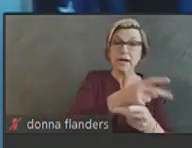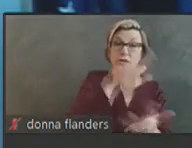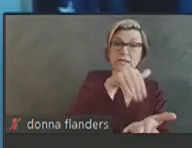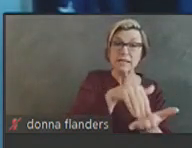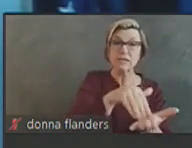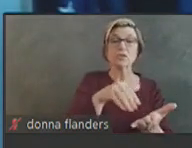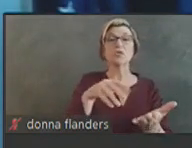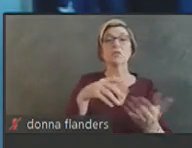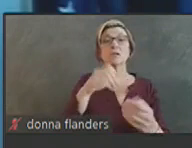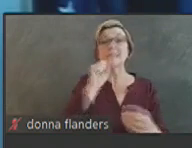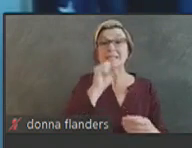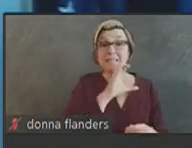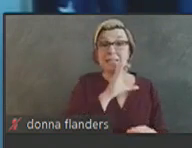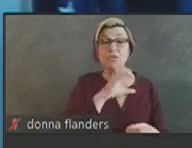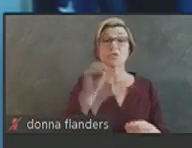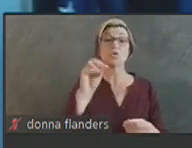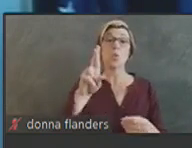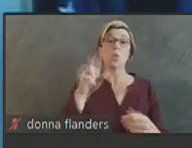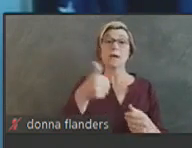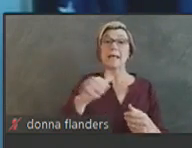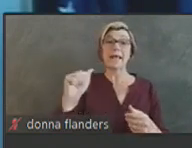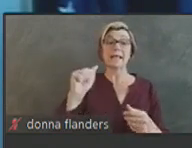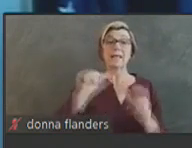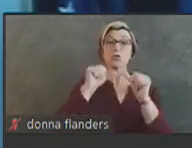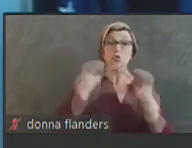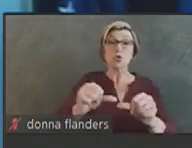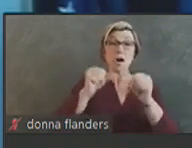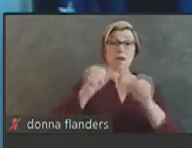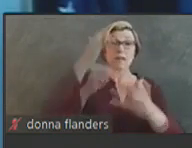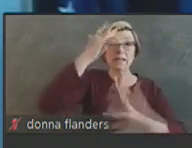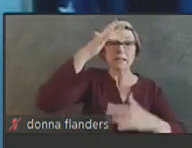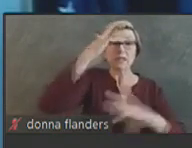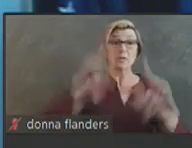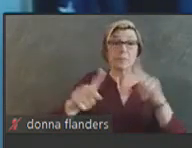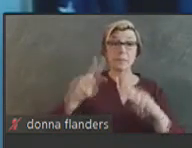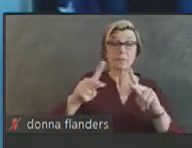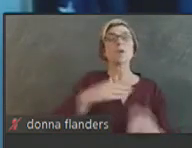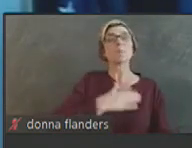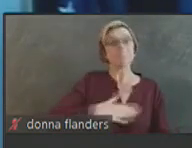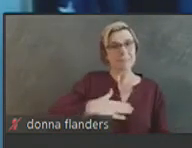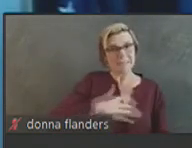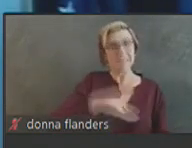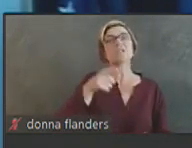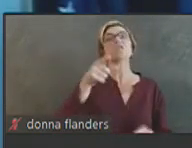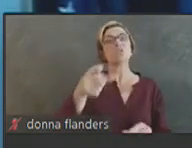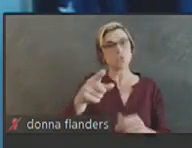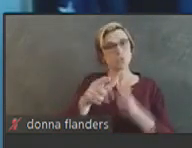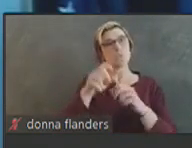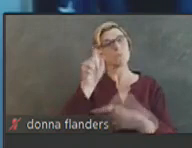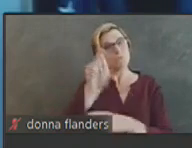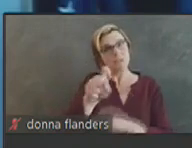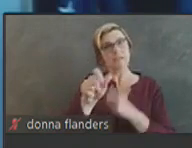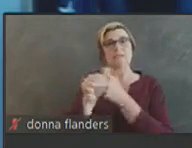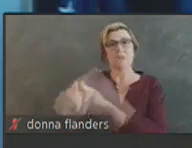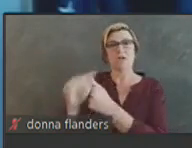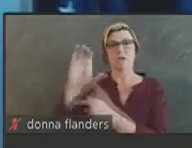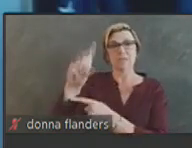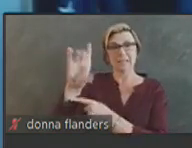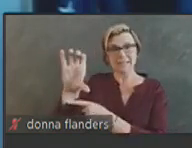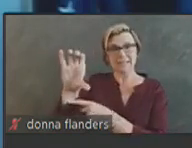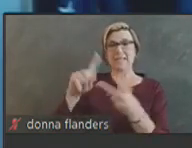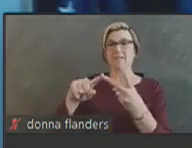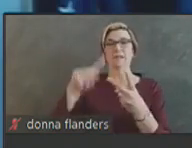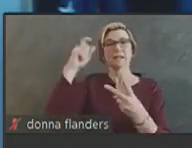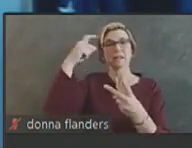fragile should follow all recommendations of the CDC, as well as any recommendations made by the governor and